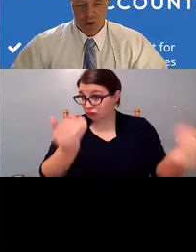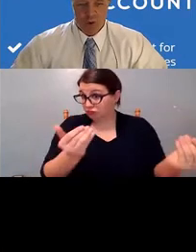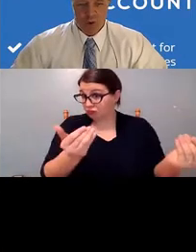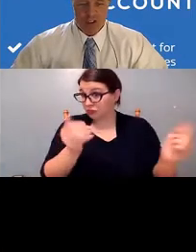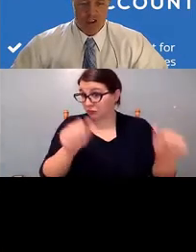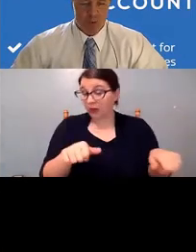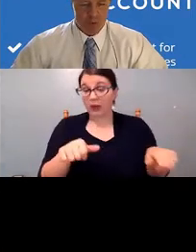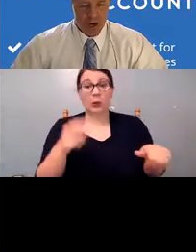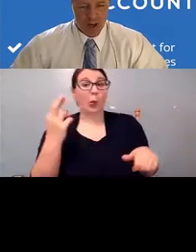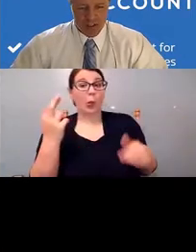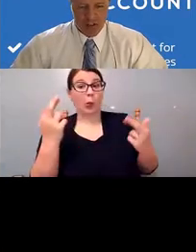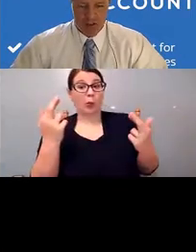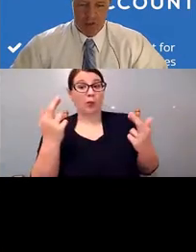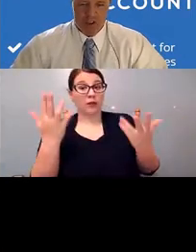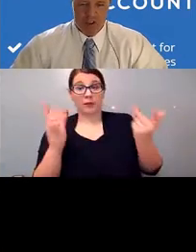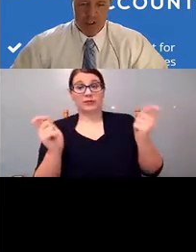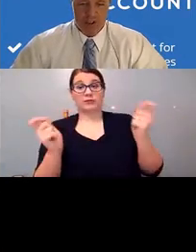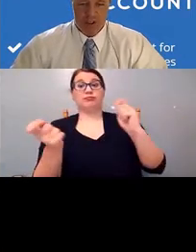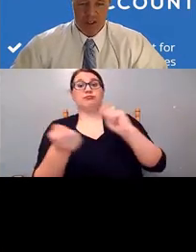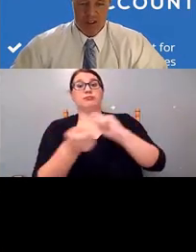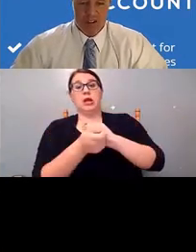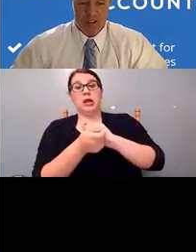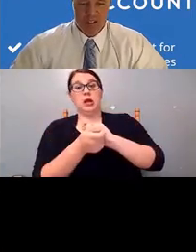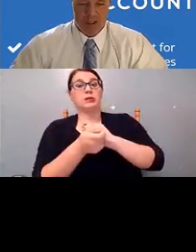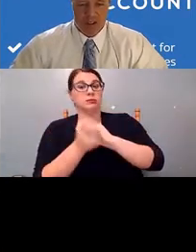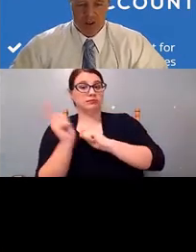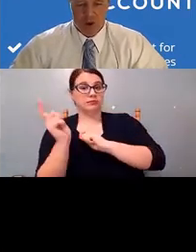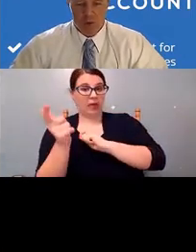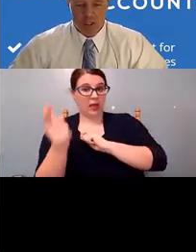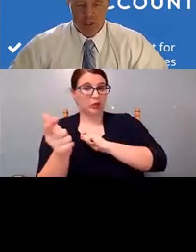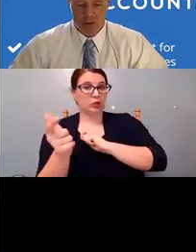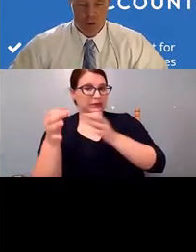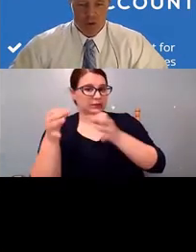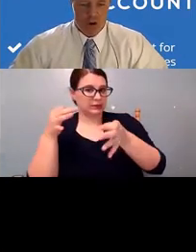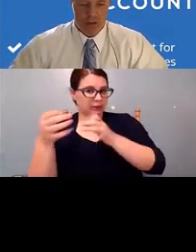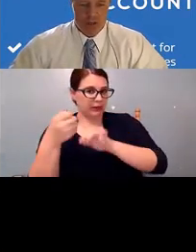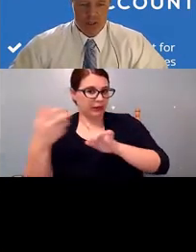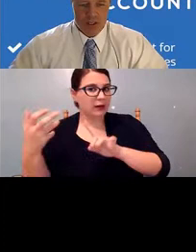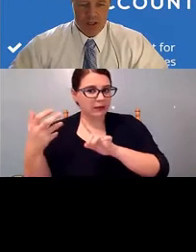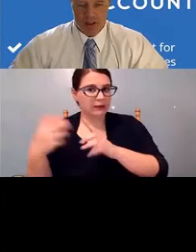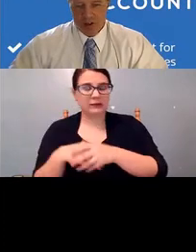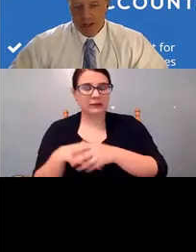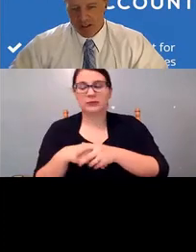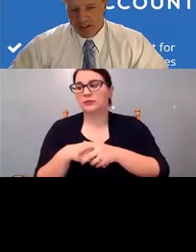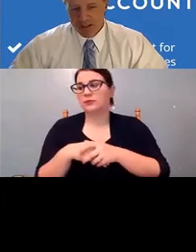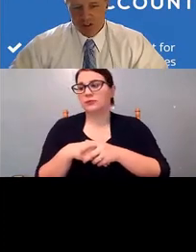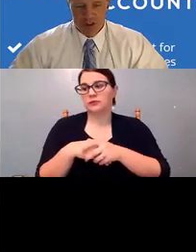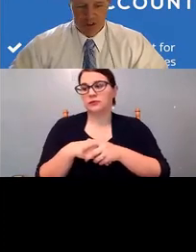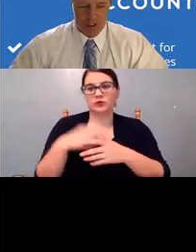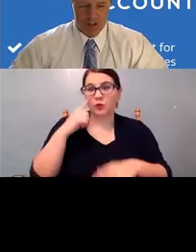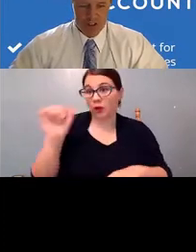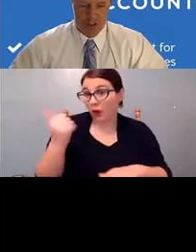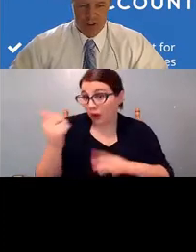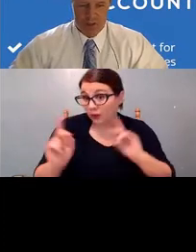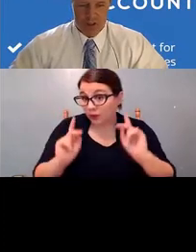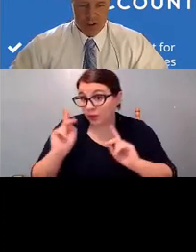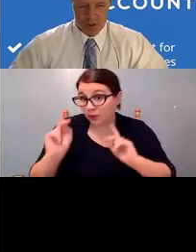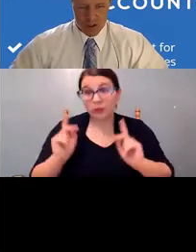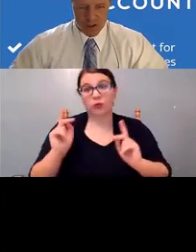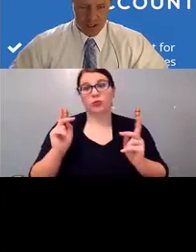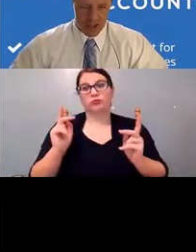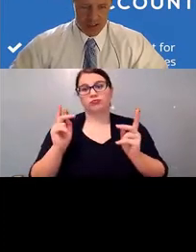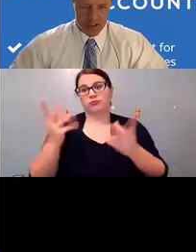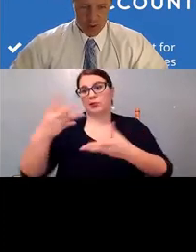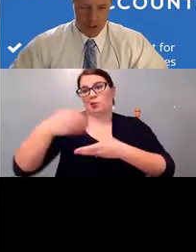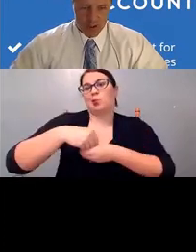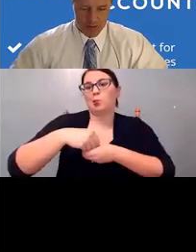down the road, we can share more positive information with you that they're opening up for other entities or other individuals to be included